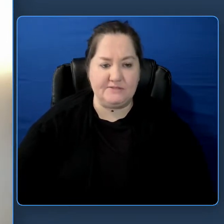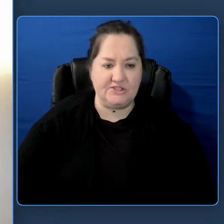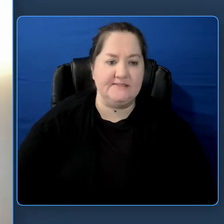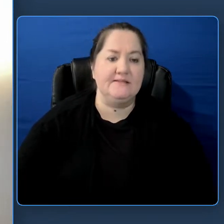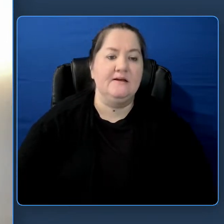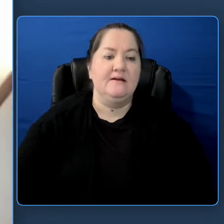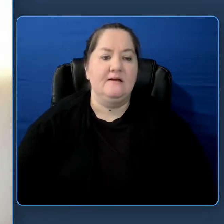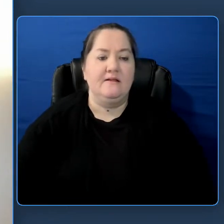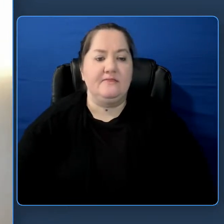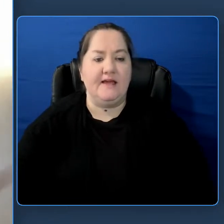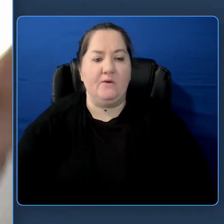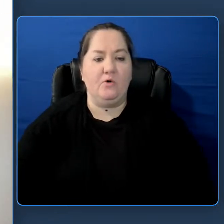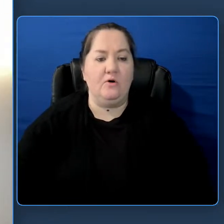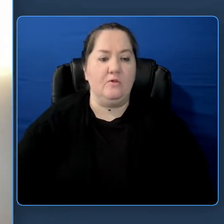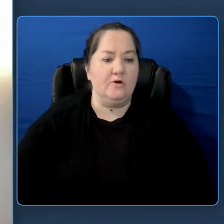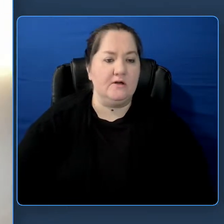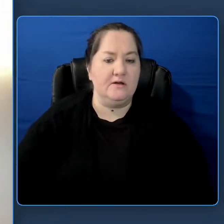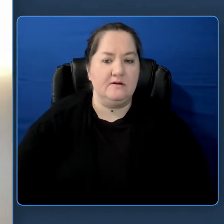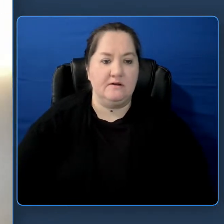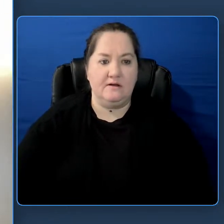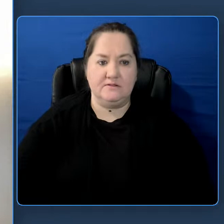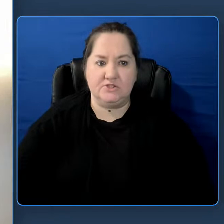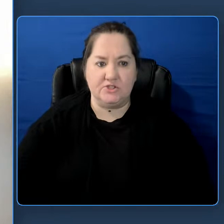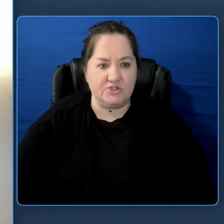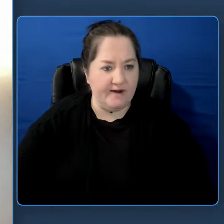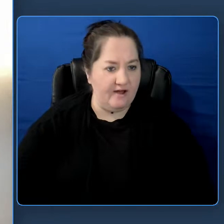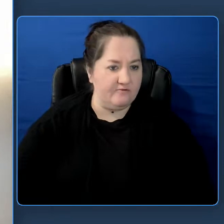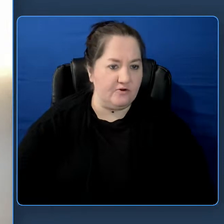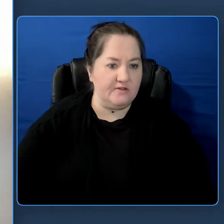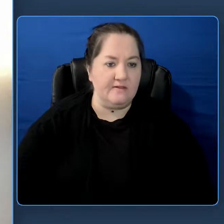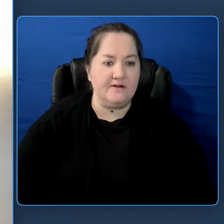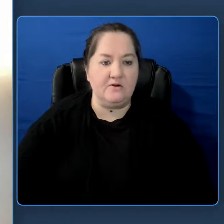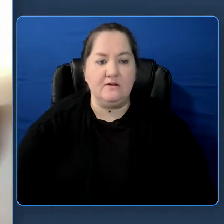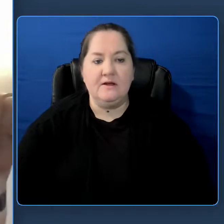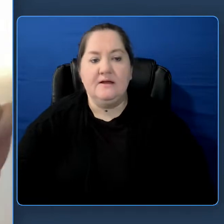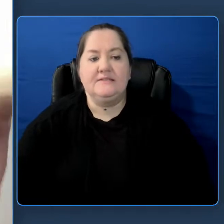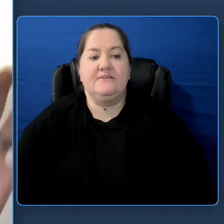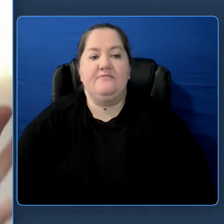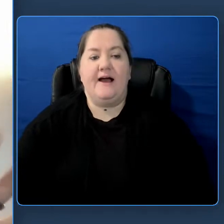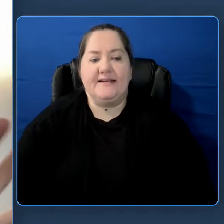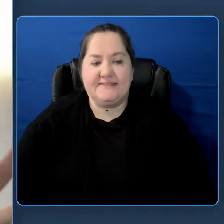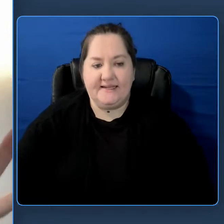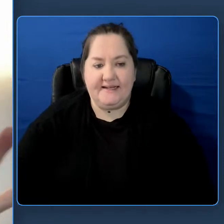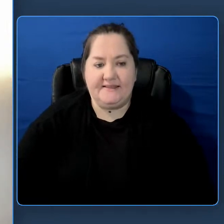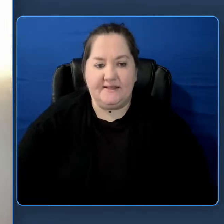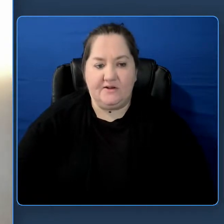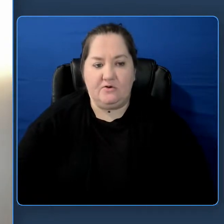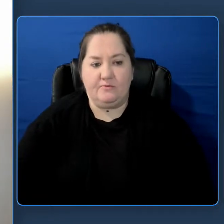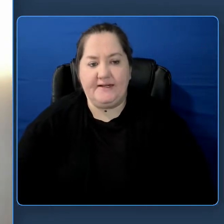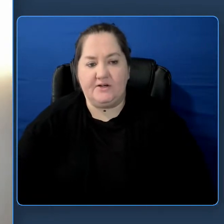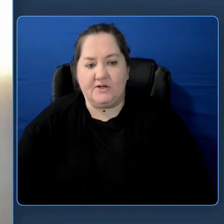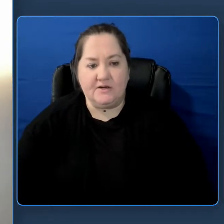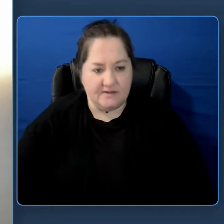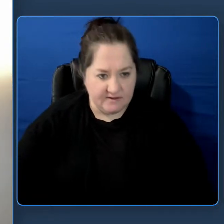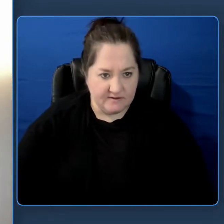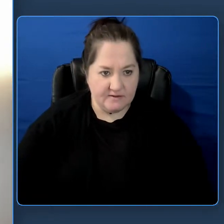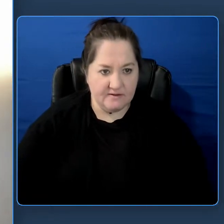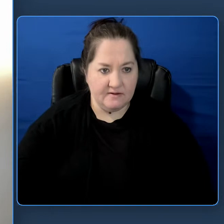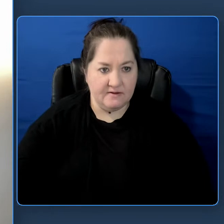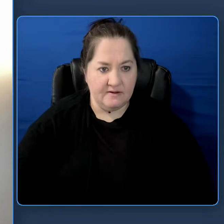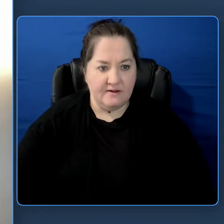need captions. They will search around for the little device they need, the little